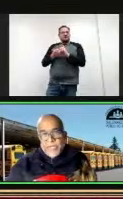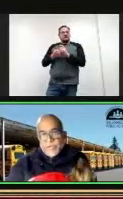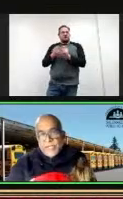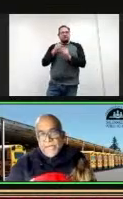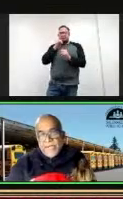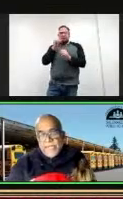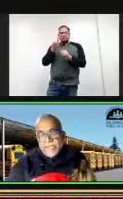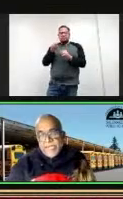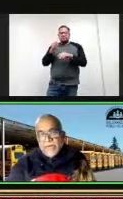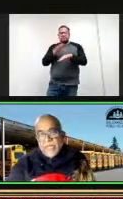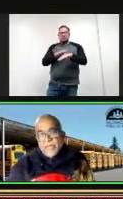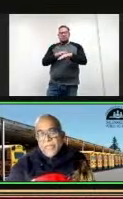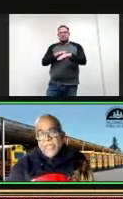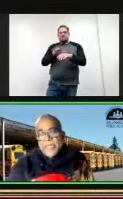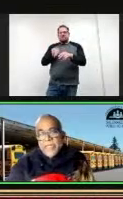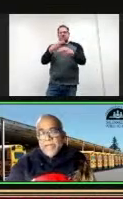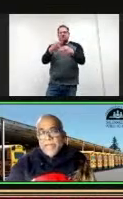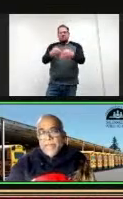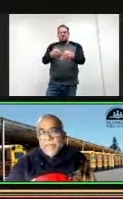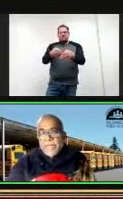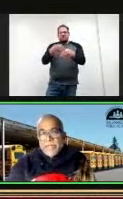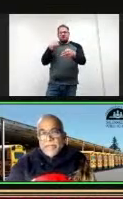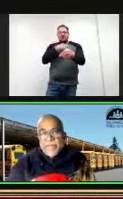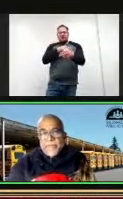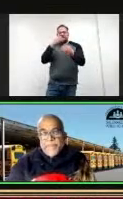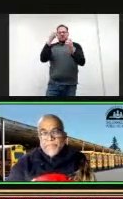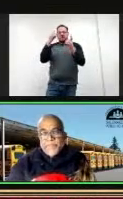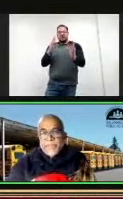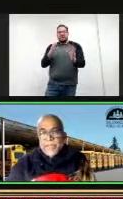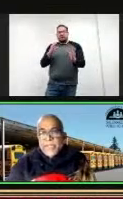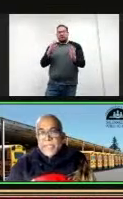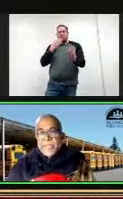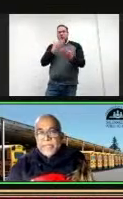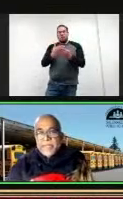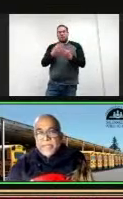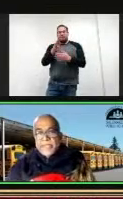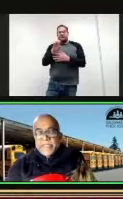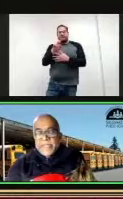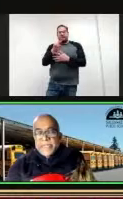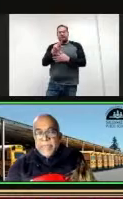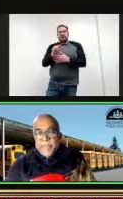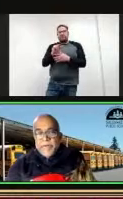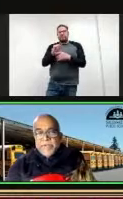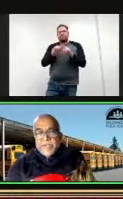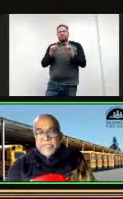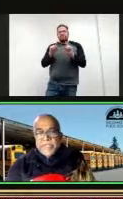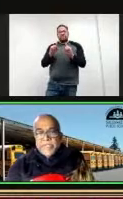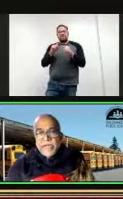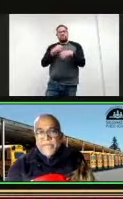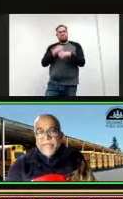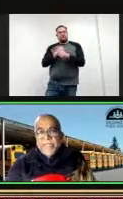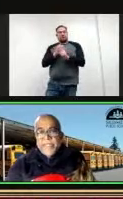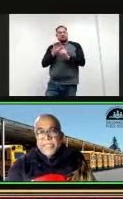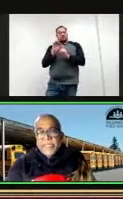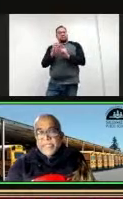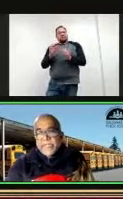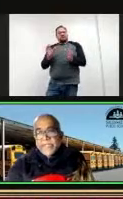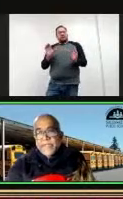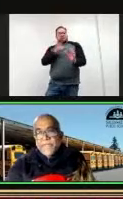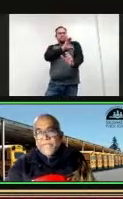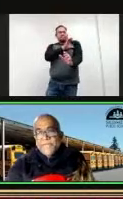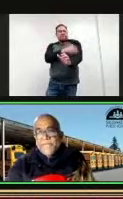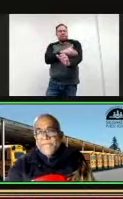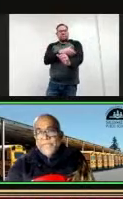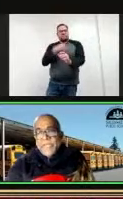out staff and educator well-being, but creating a culture that empowers staff and